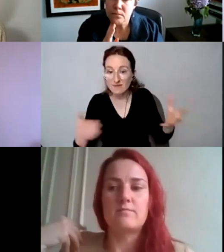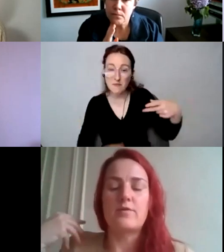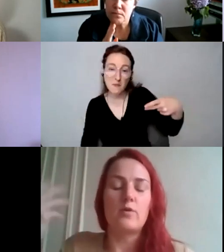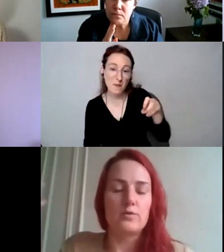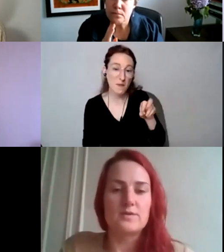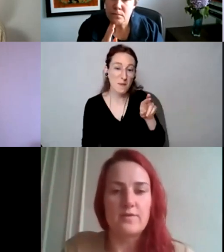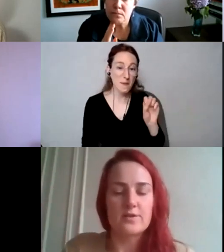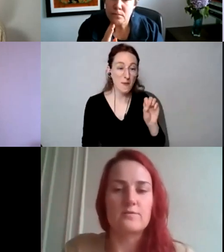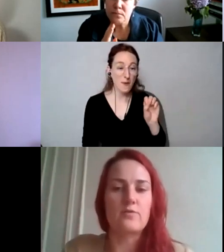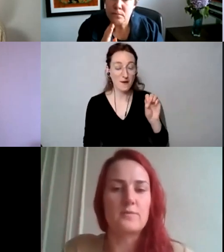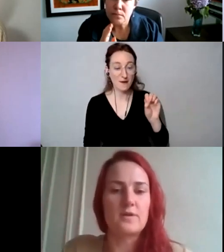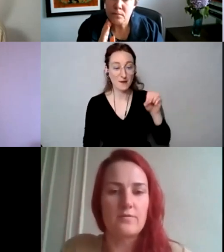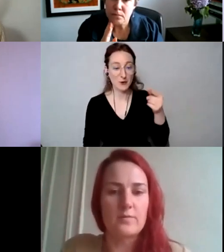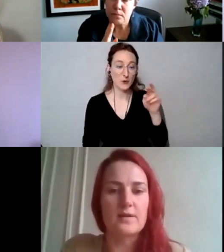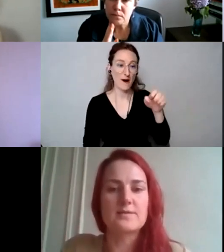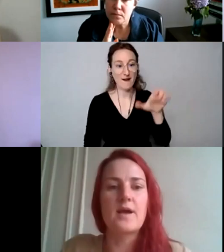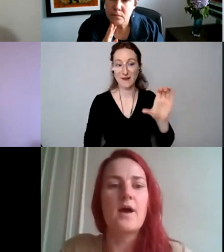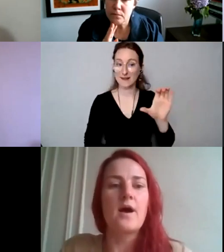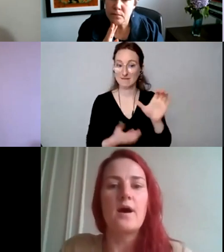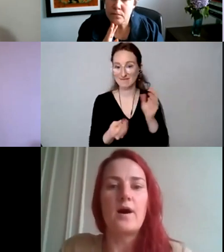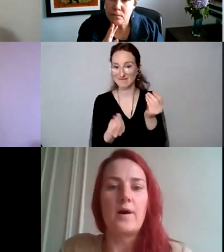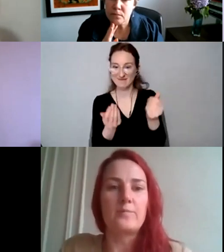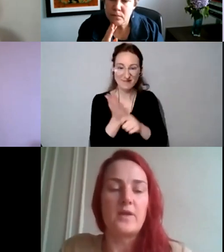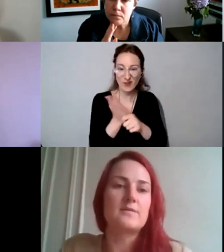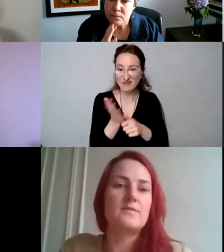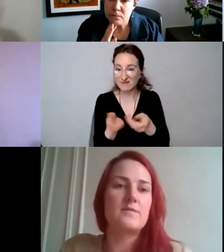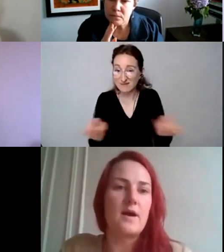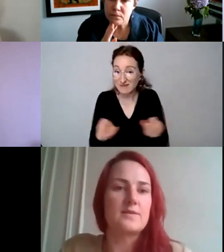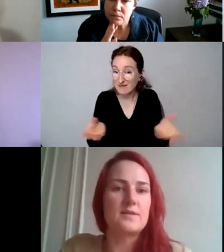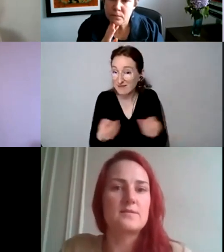that provoked this reaction from the government.